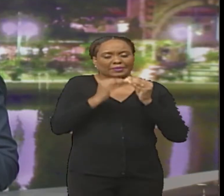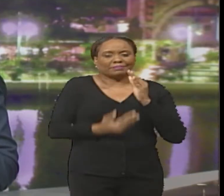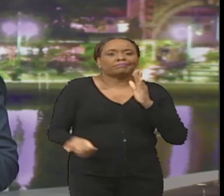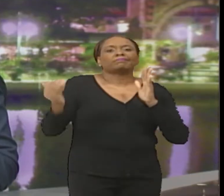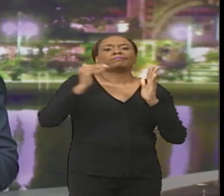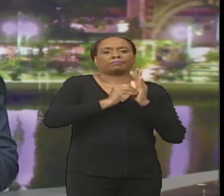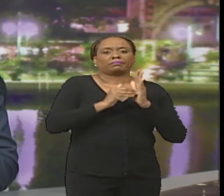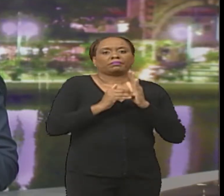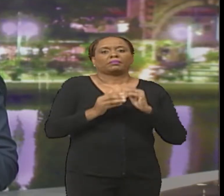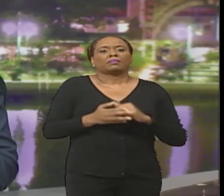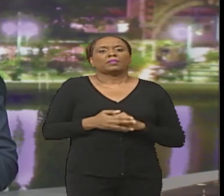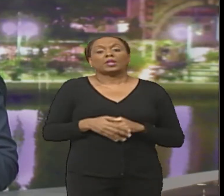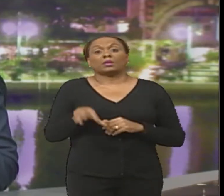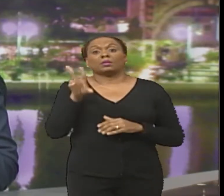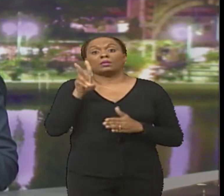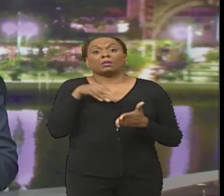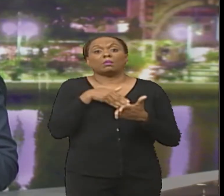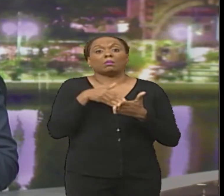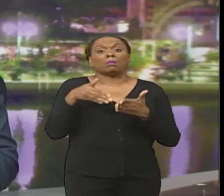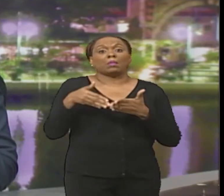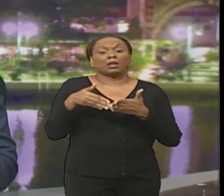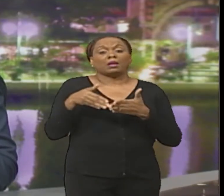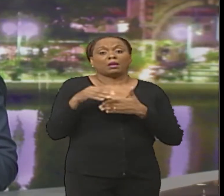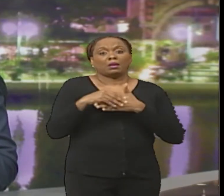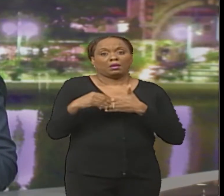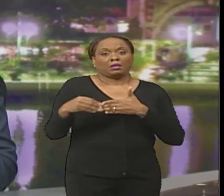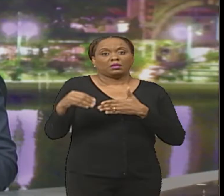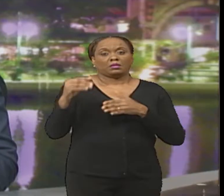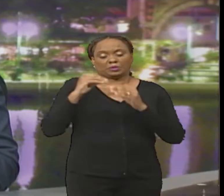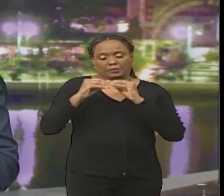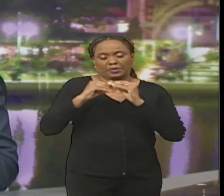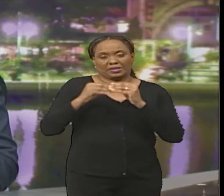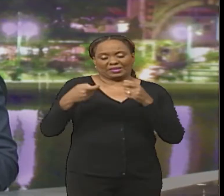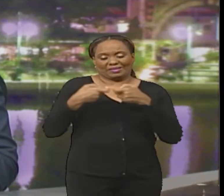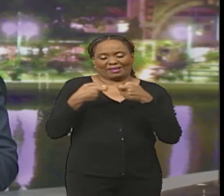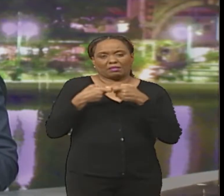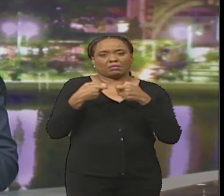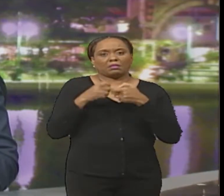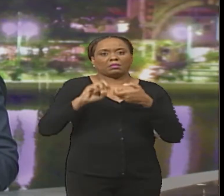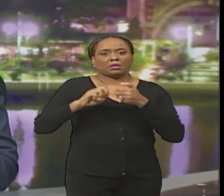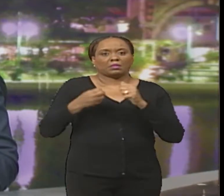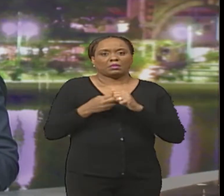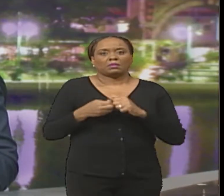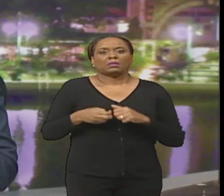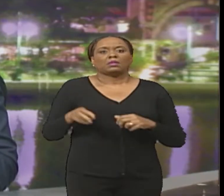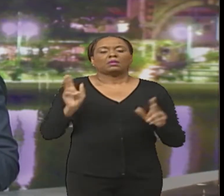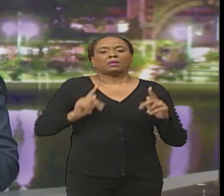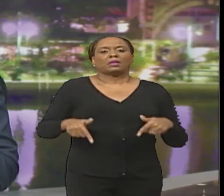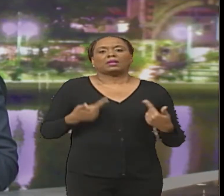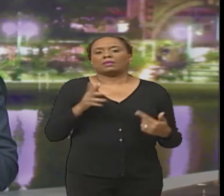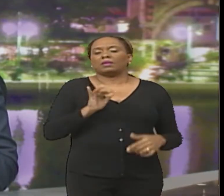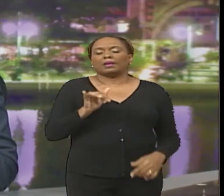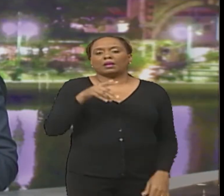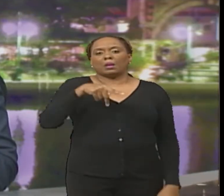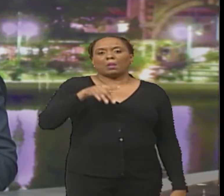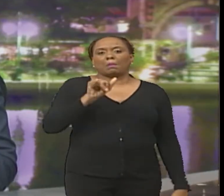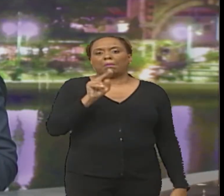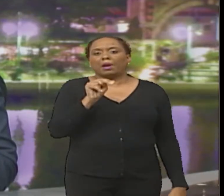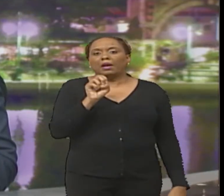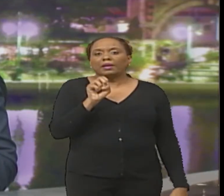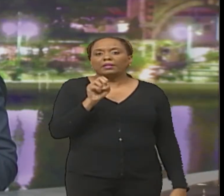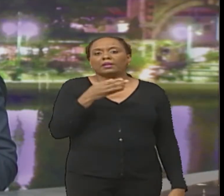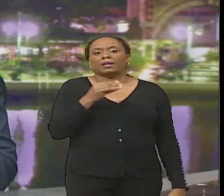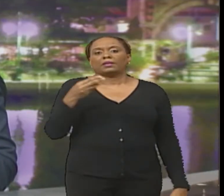to dedicate $2 million to fixing the electrical issues. Tenants in units in Haynesville and the Pine are expected to be the